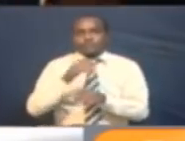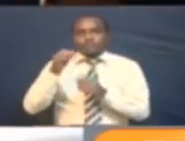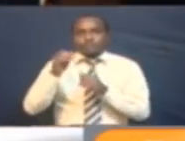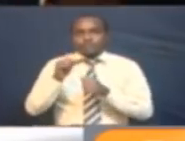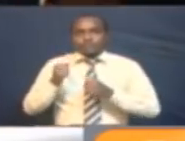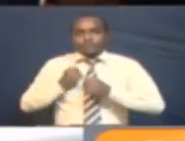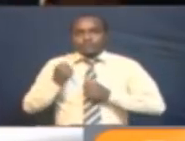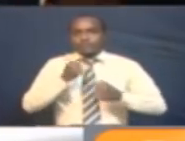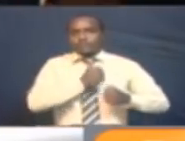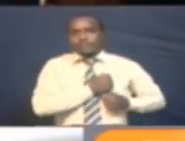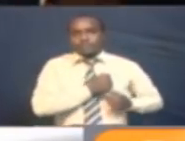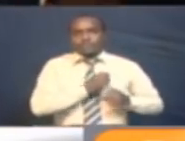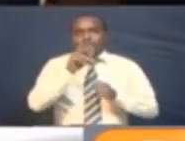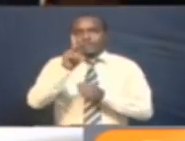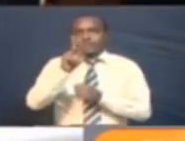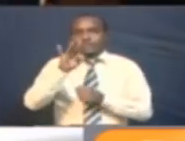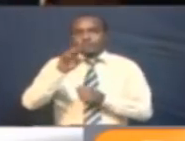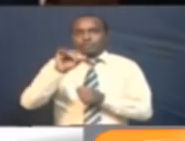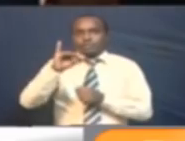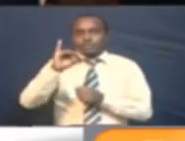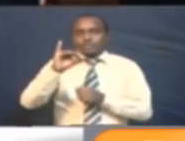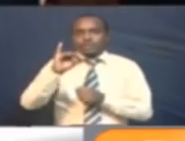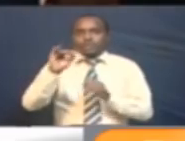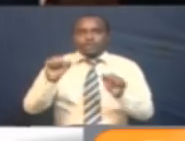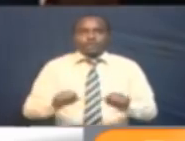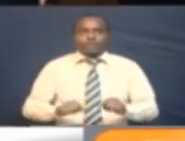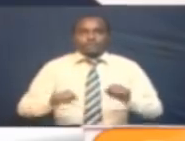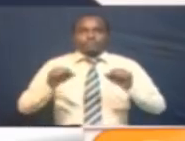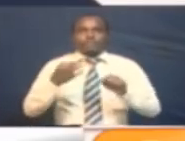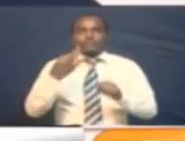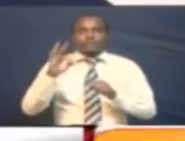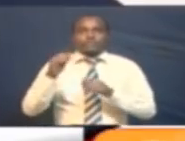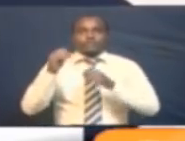akiteuliwa kama naibu wa mkuu wa majeshi.